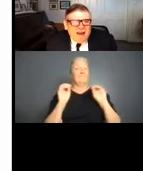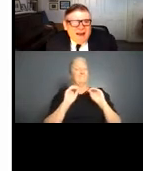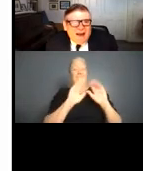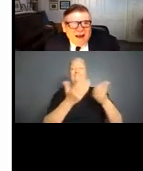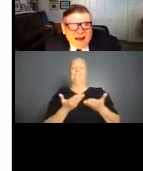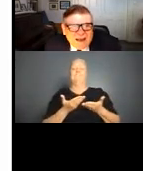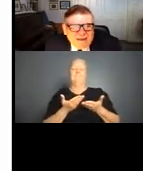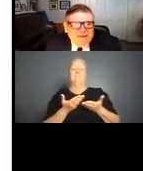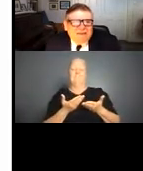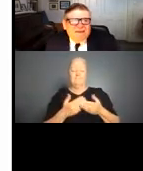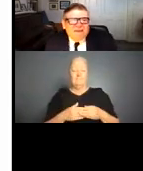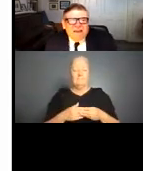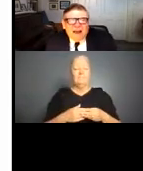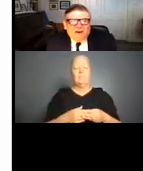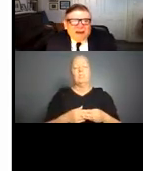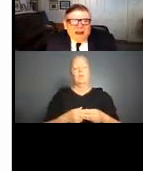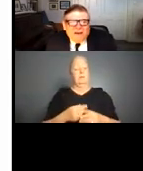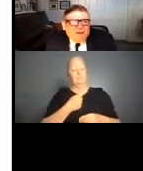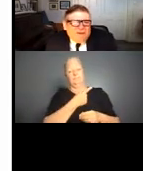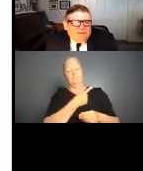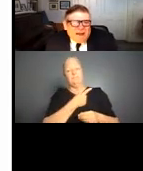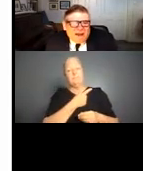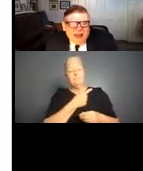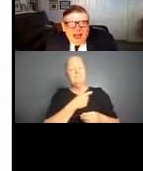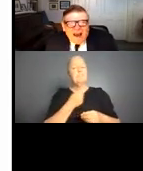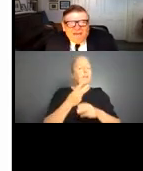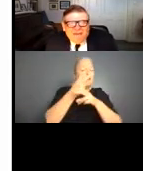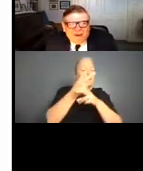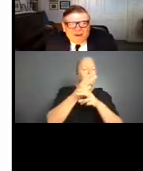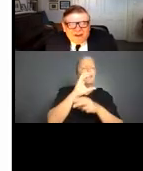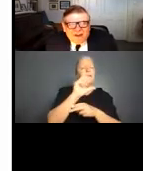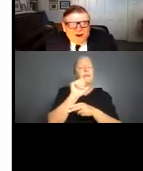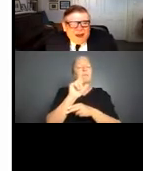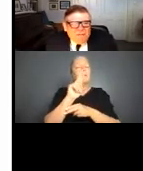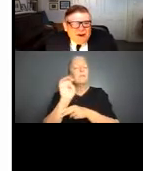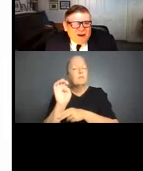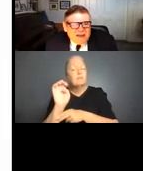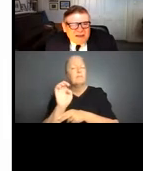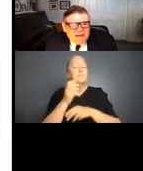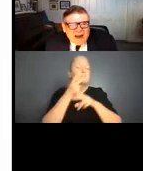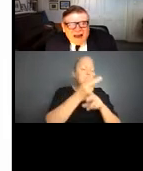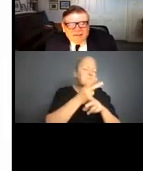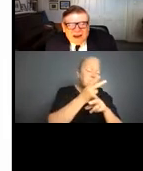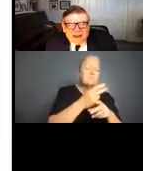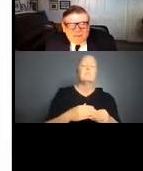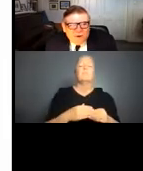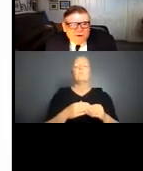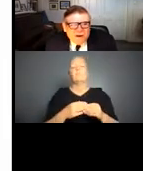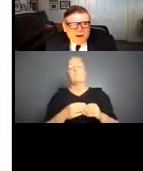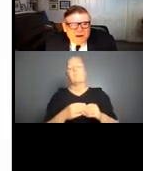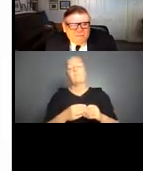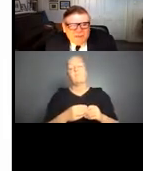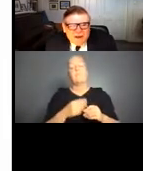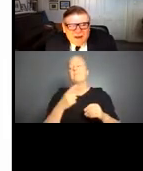Care, near lockdown, meant the care labourers did not get passes. There was a lack of transport.